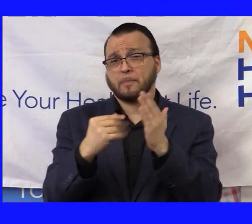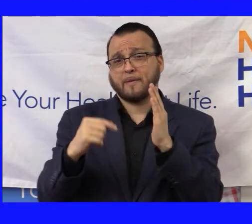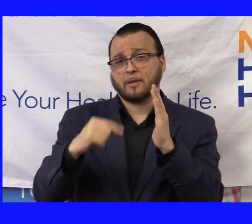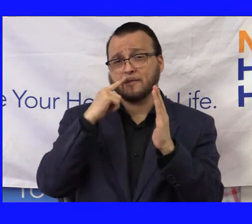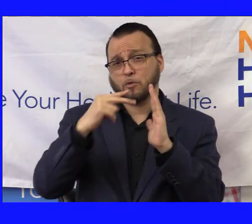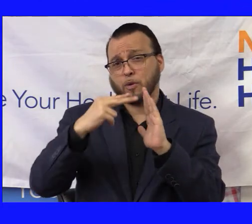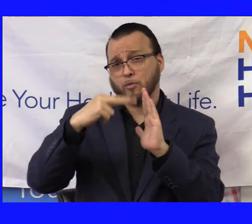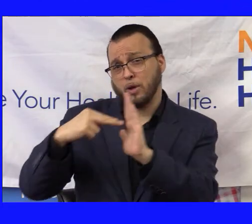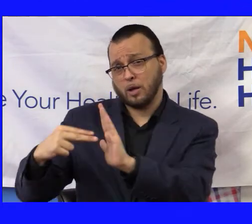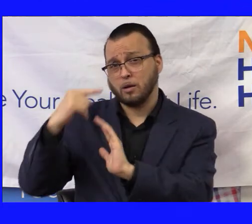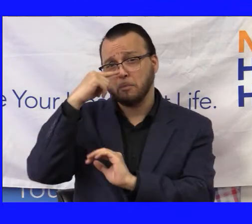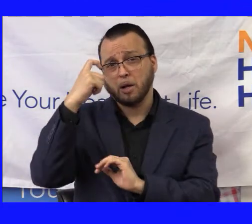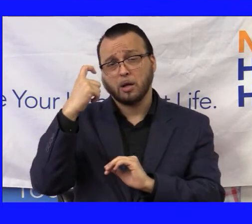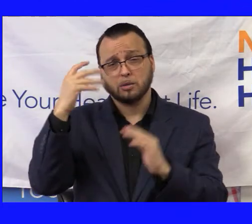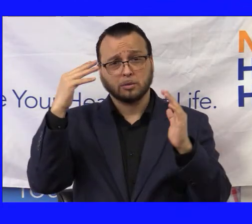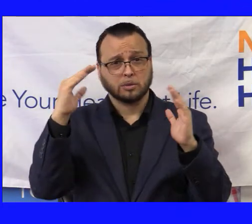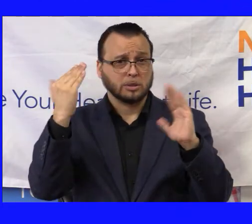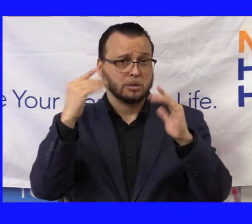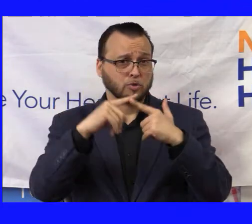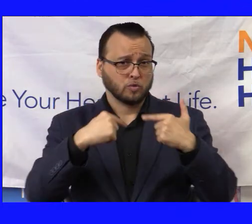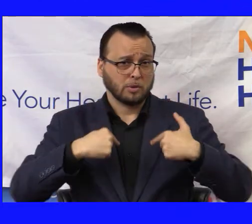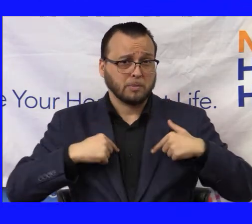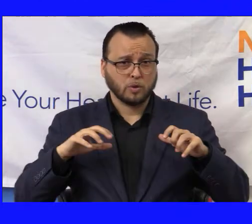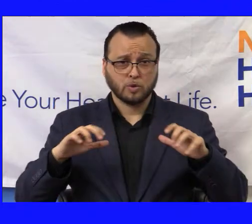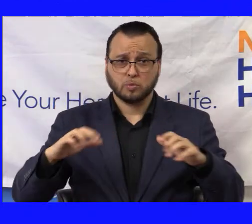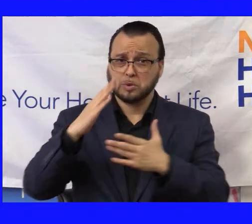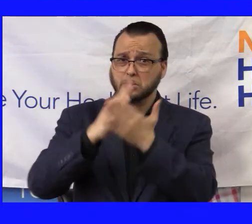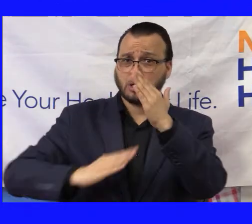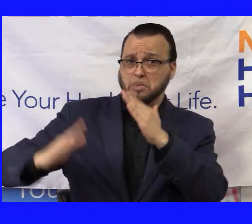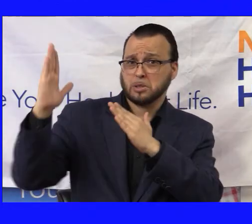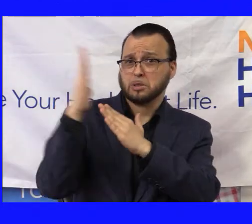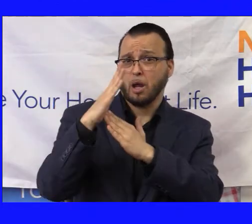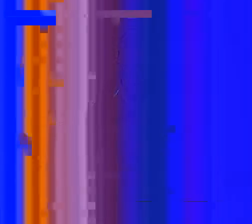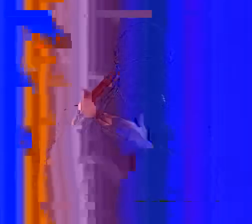clear to me we're doing some cutting edge and hopefully